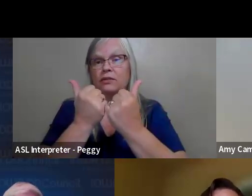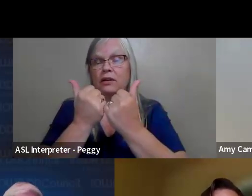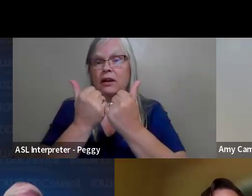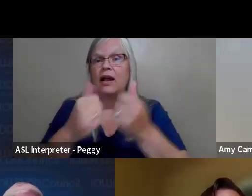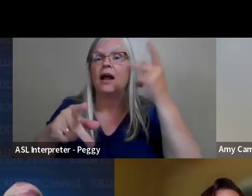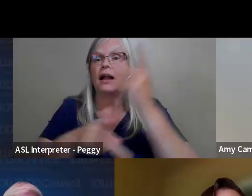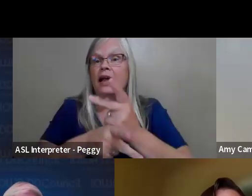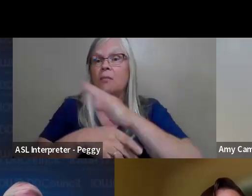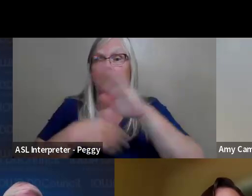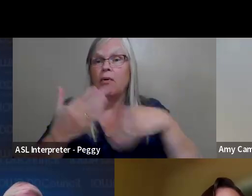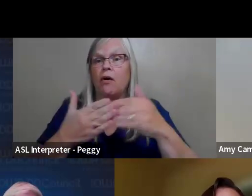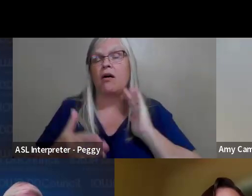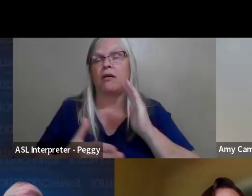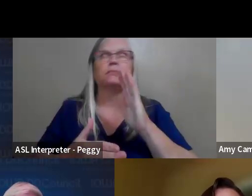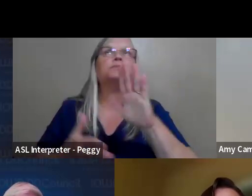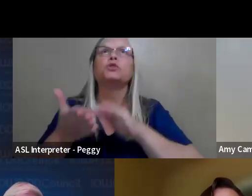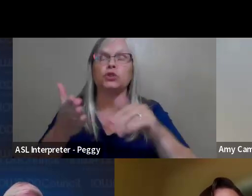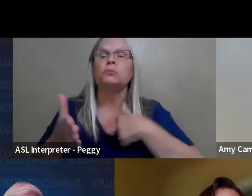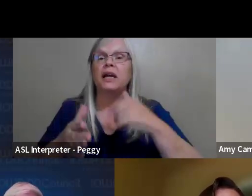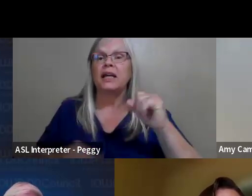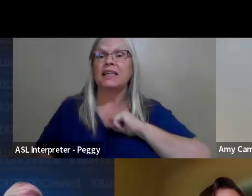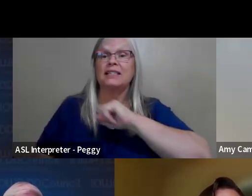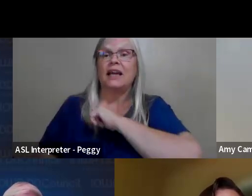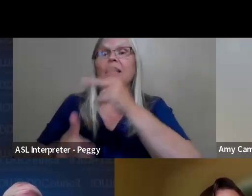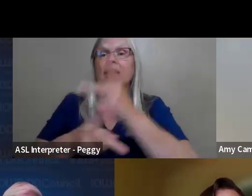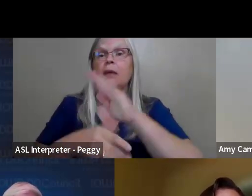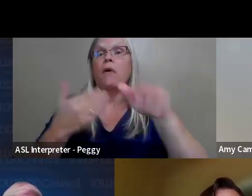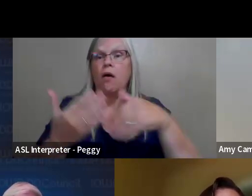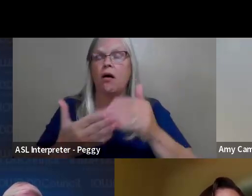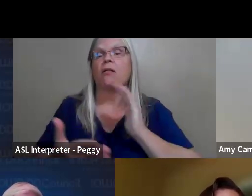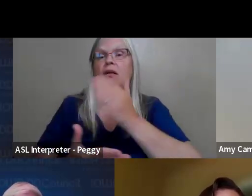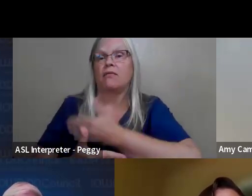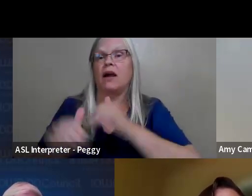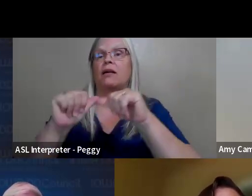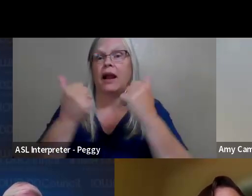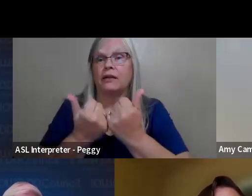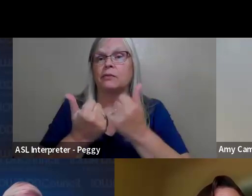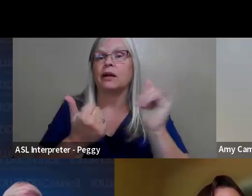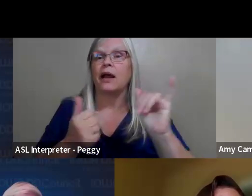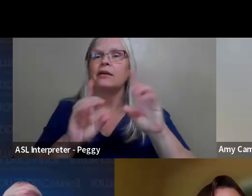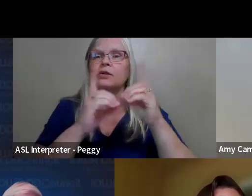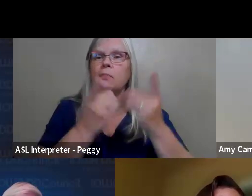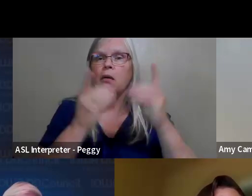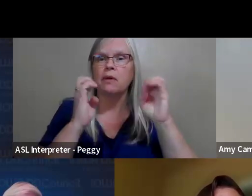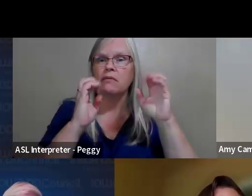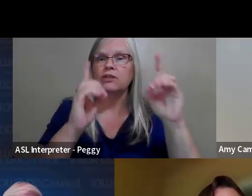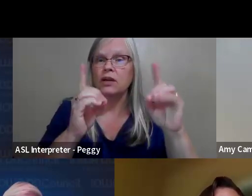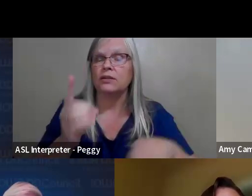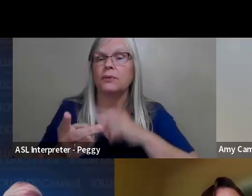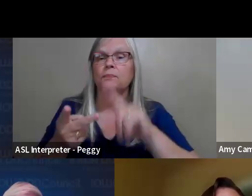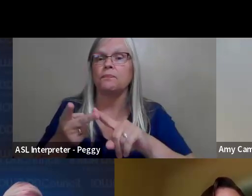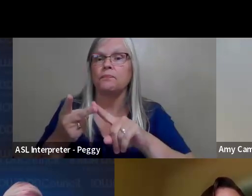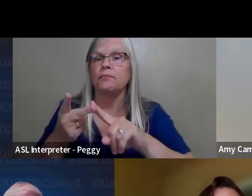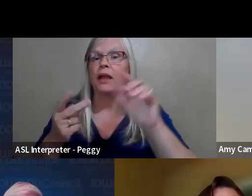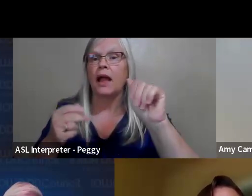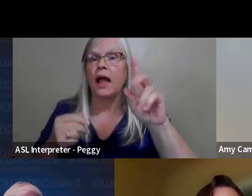of our agencies, and sorry, the Senate kept all of our agencies, such as the Department of Education and